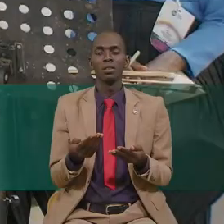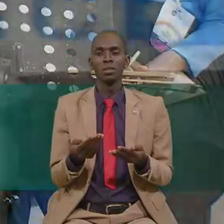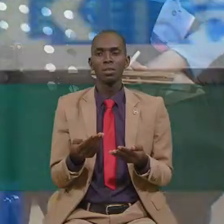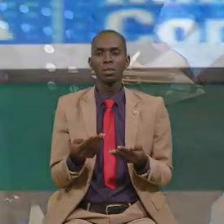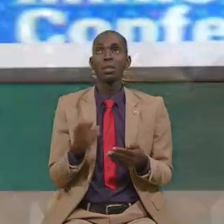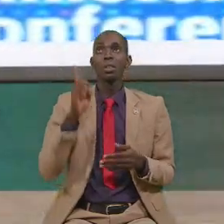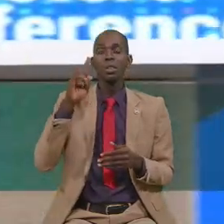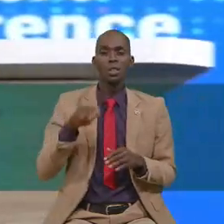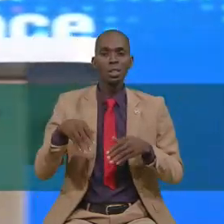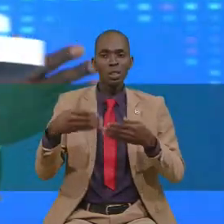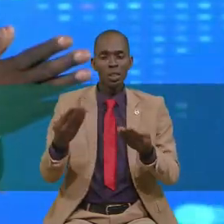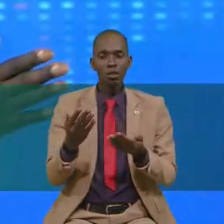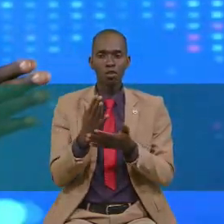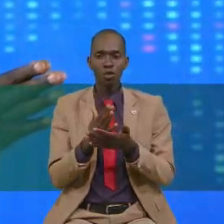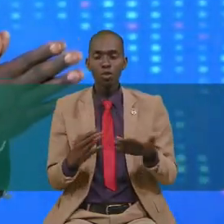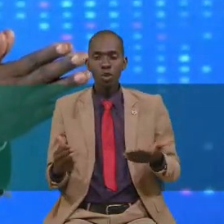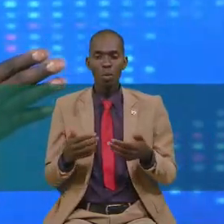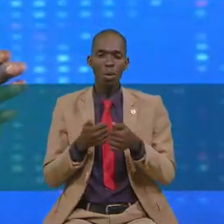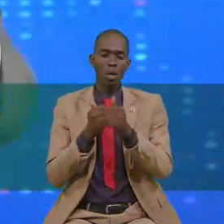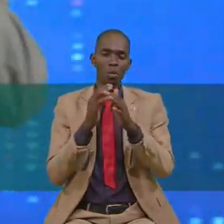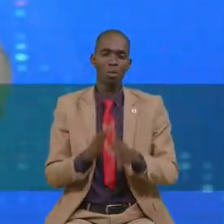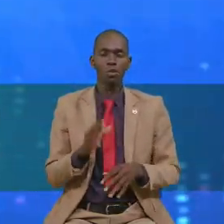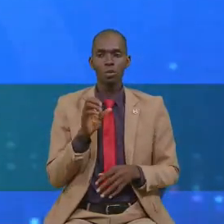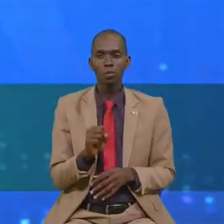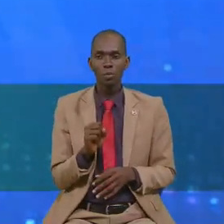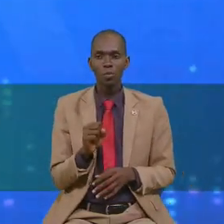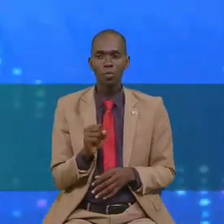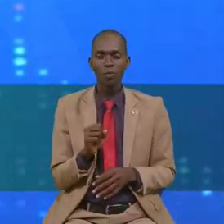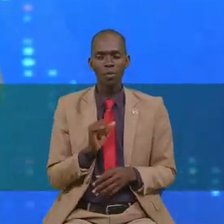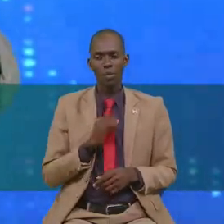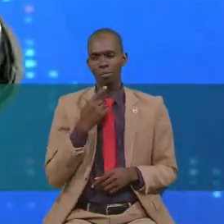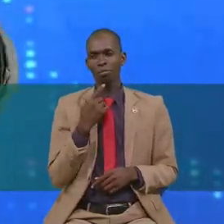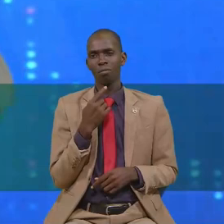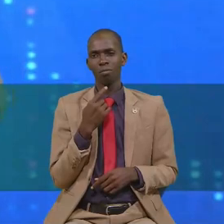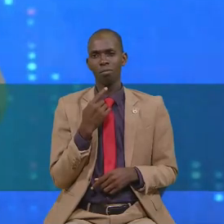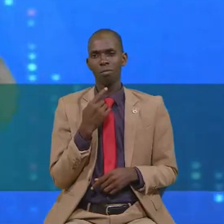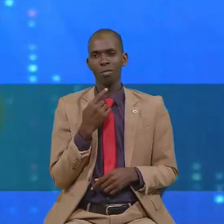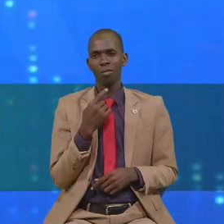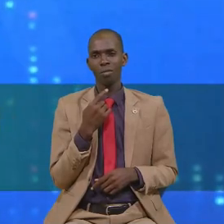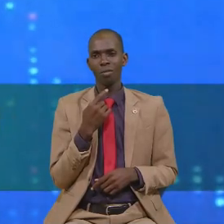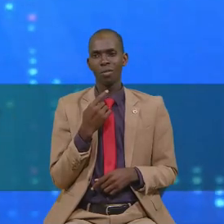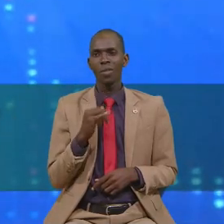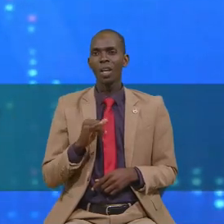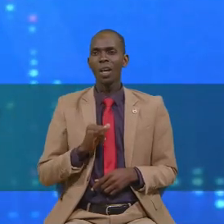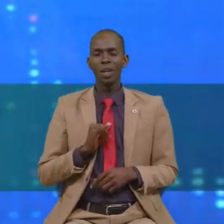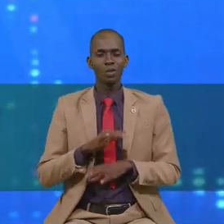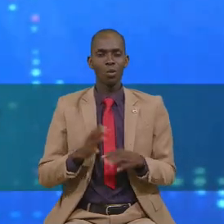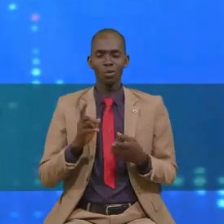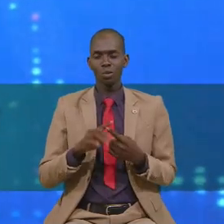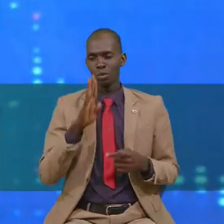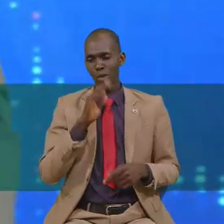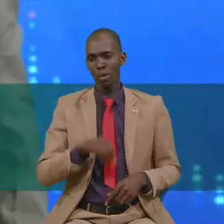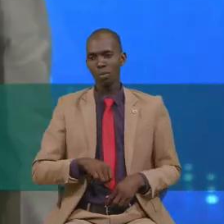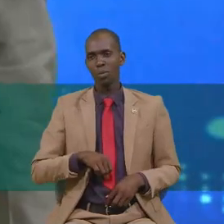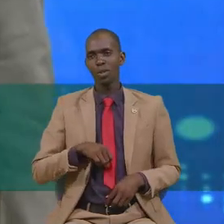he gave some apostles. I say, I don't want to be proud. You